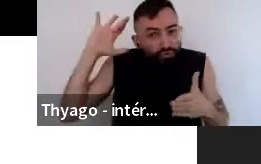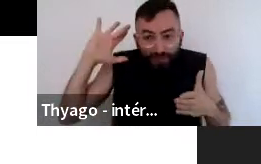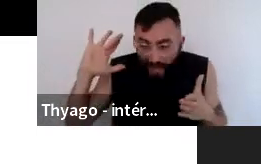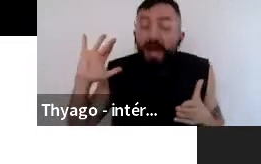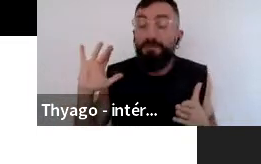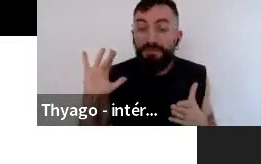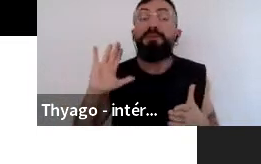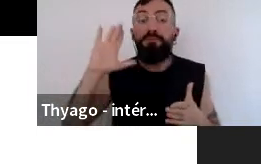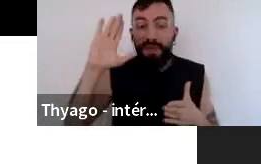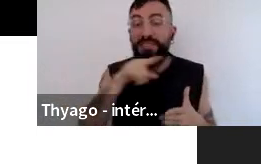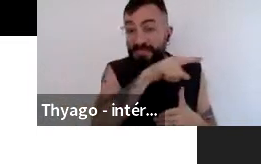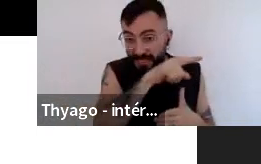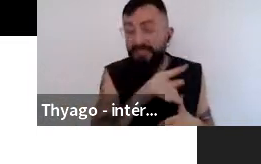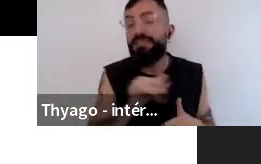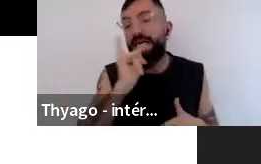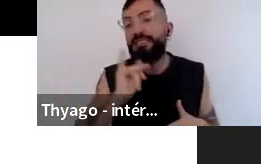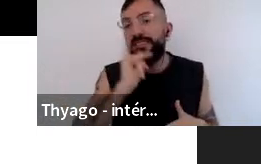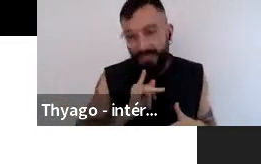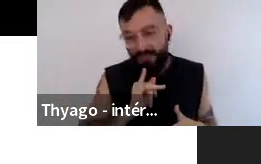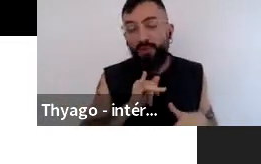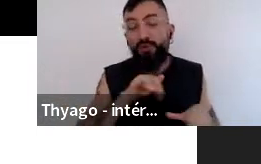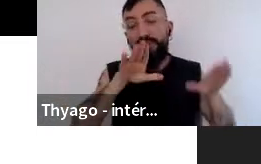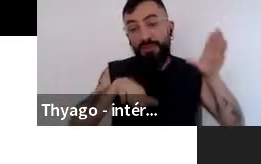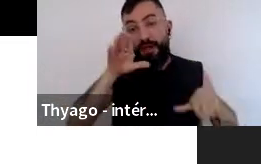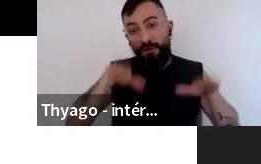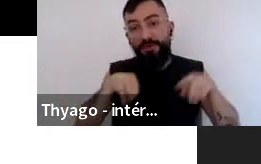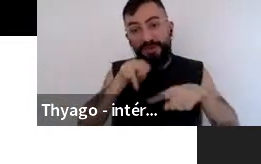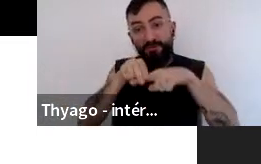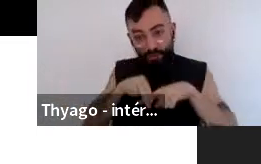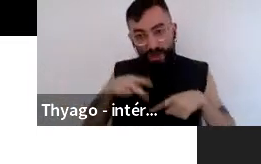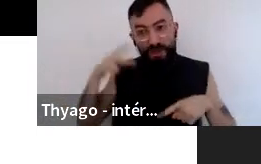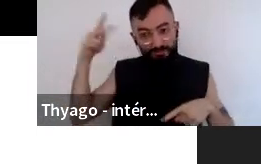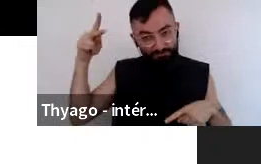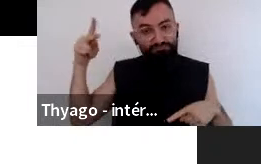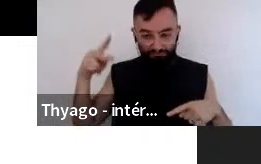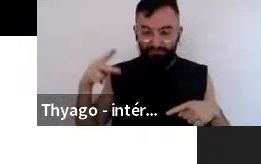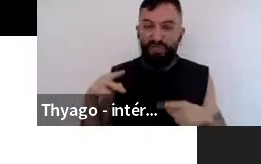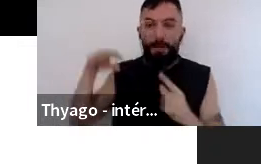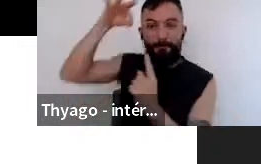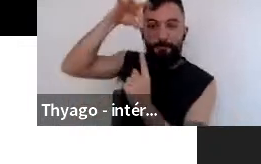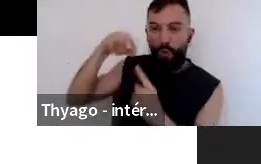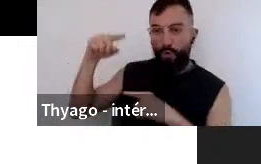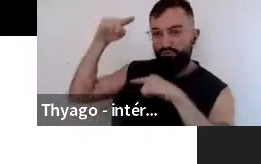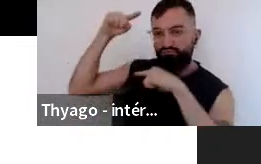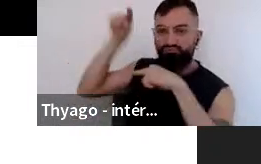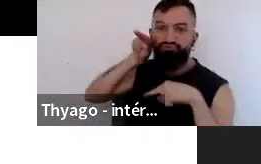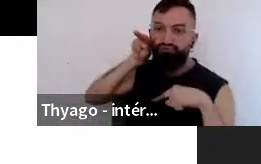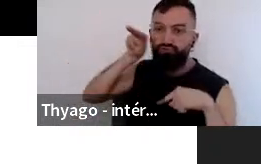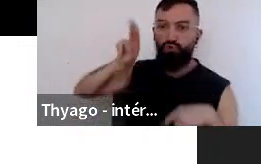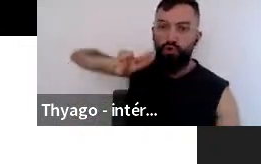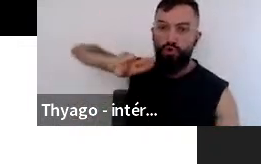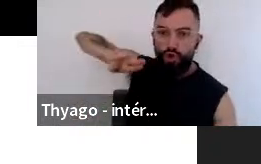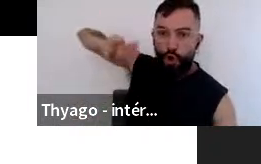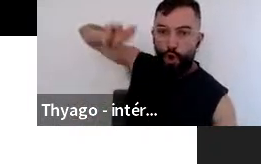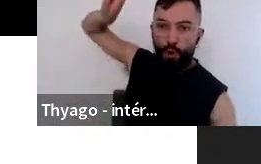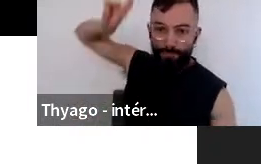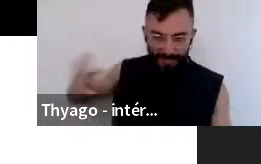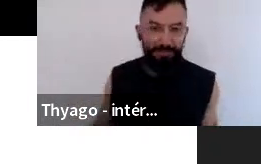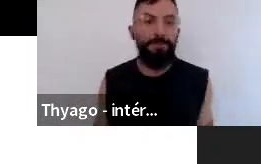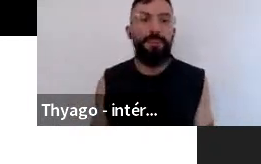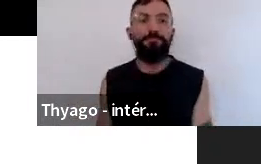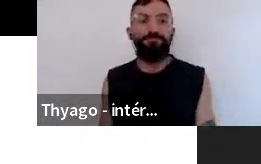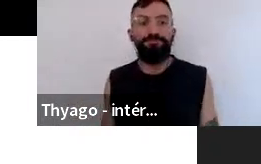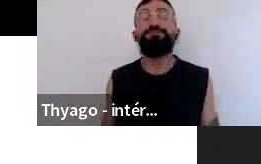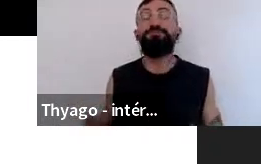really want to do more research on. Okay, and finally, we